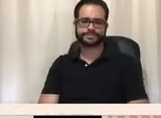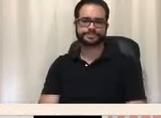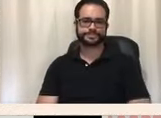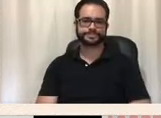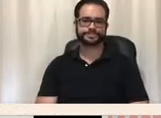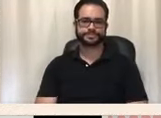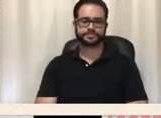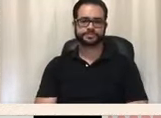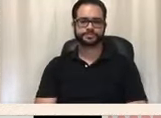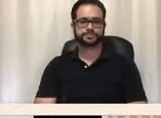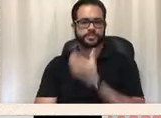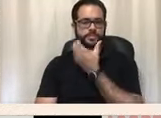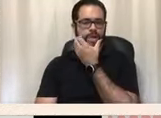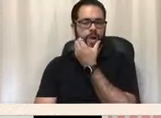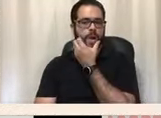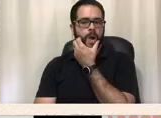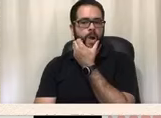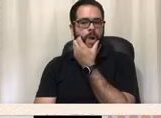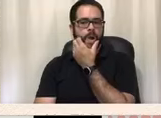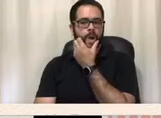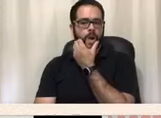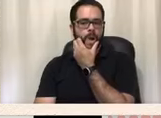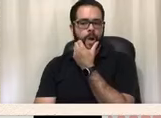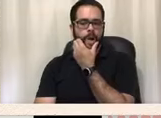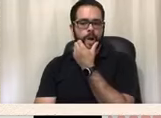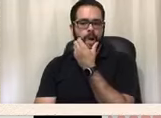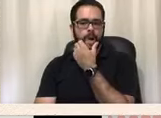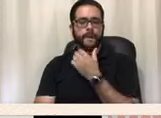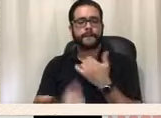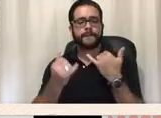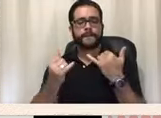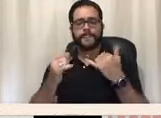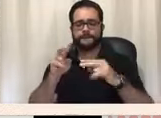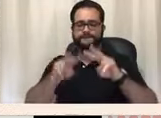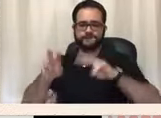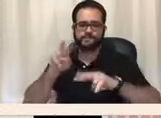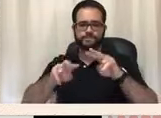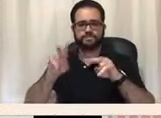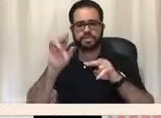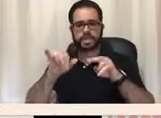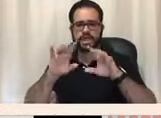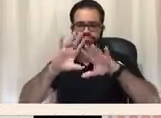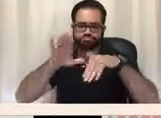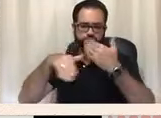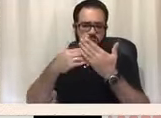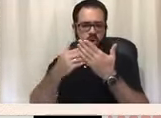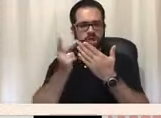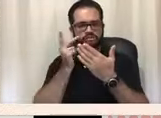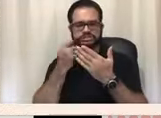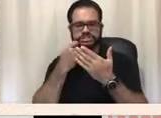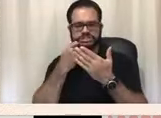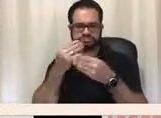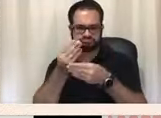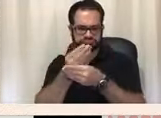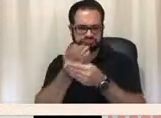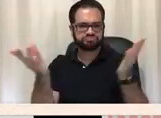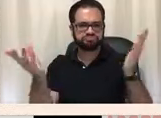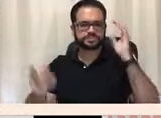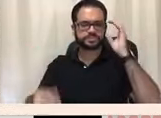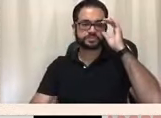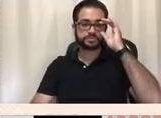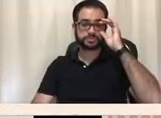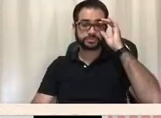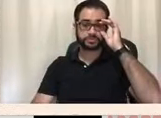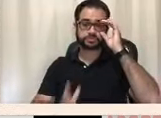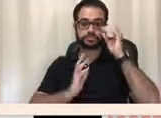Okay, so when looking at that backdrop, everything we just provided, our parent survey